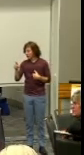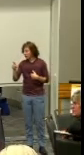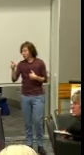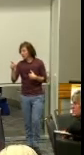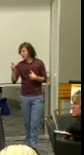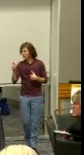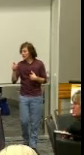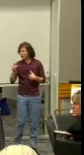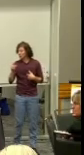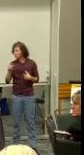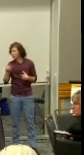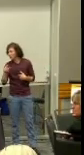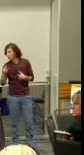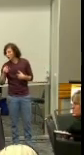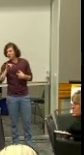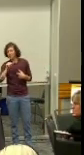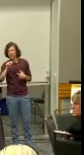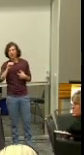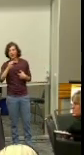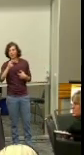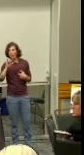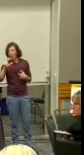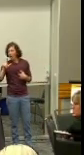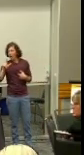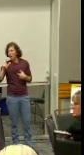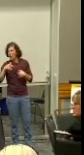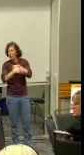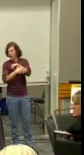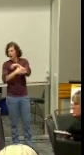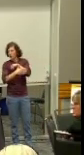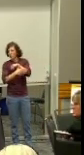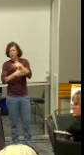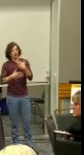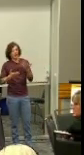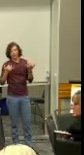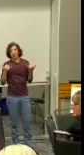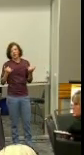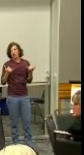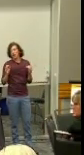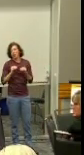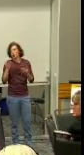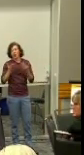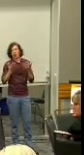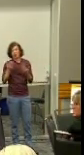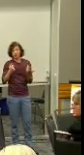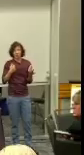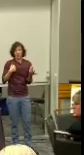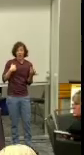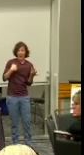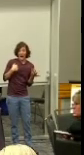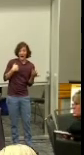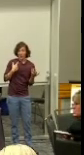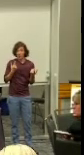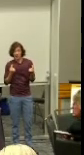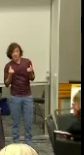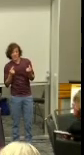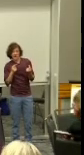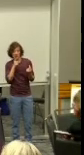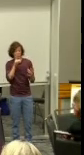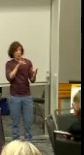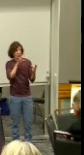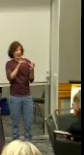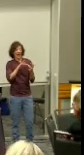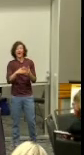County, no longer in service, so I don't know who to reach out to find people. Are you? Let's